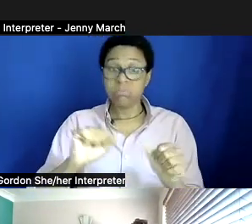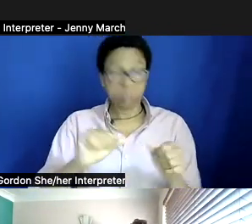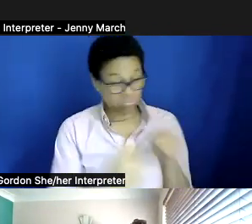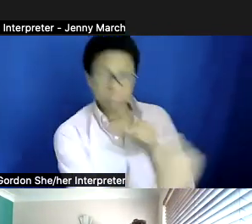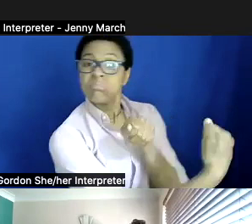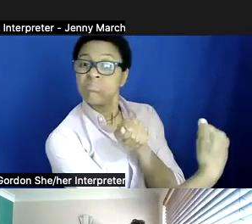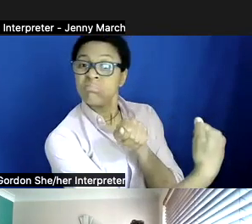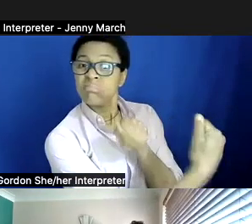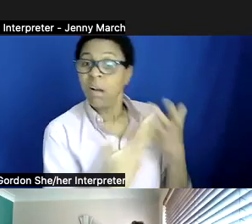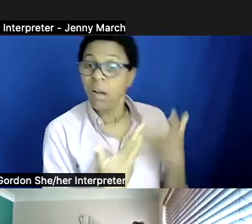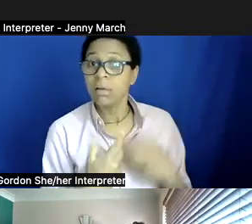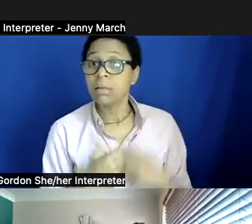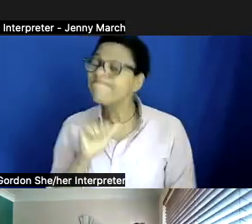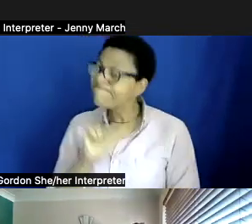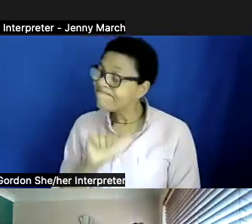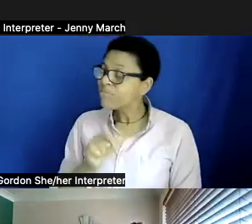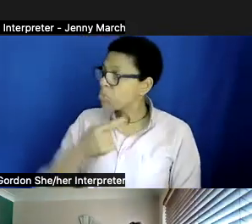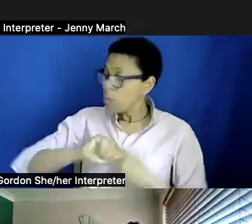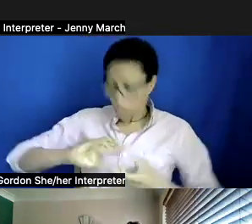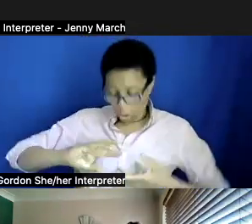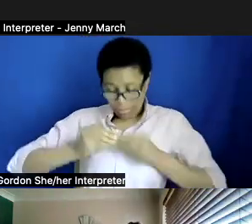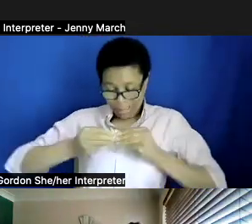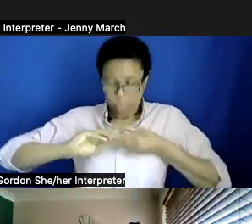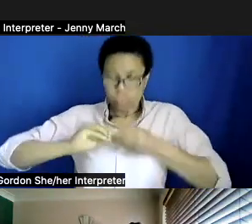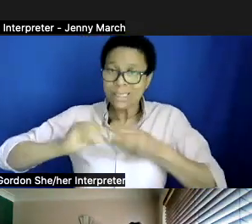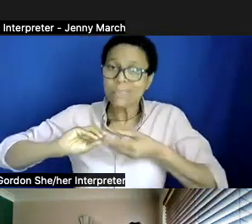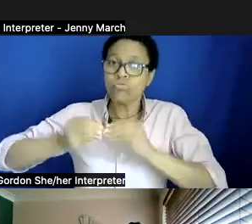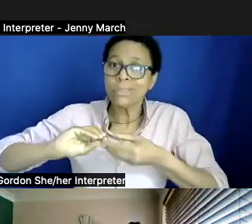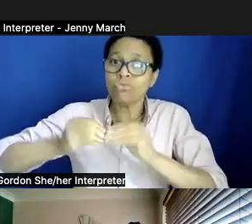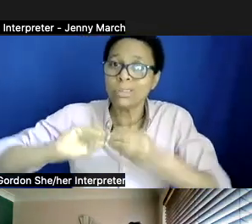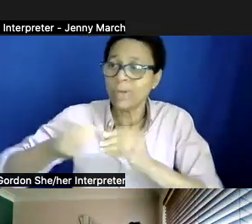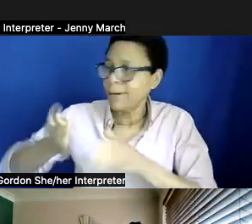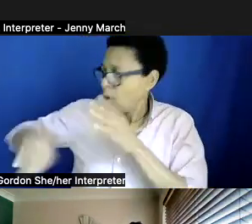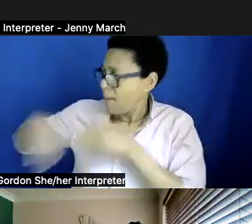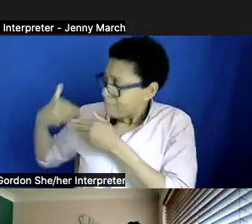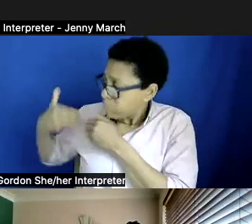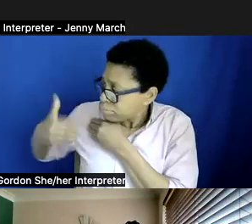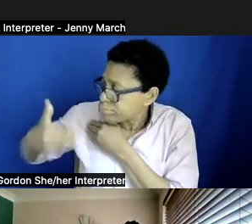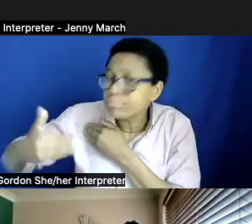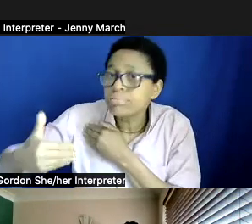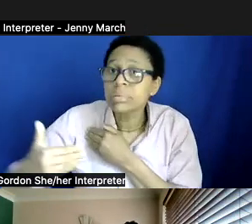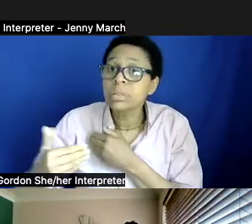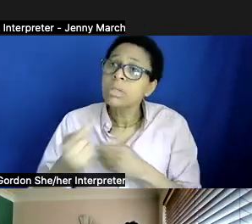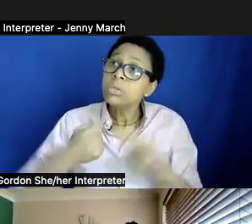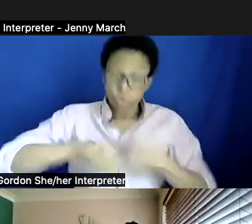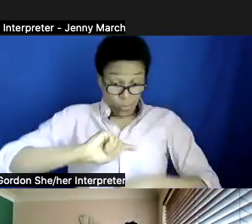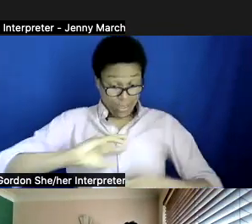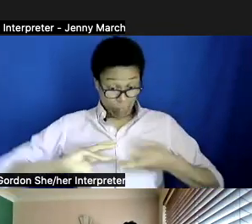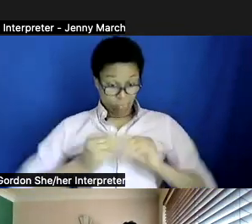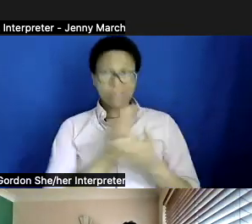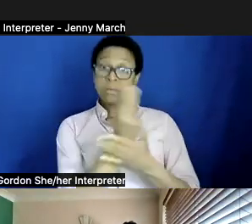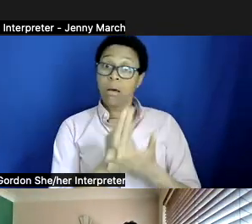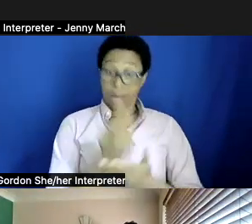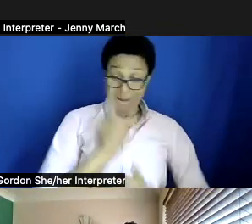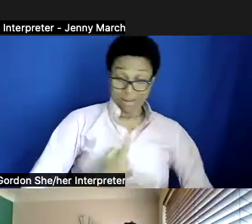So we were kind of creating like throughout, I guess, in response. And then that was also weird, wasn't it? Because then it's like we've also created these artworks. Exactly,